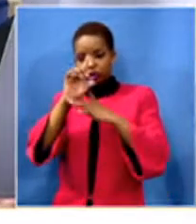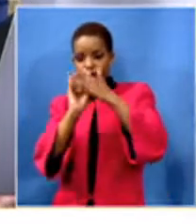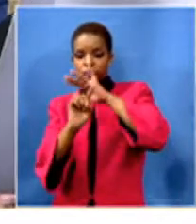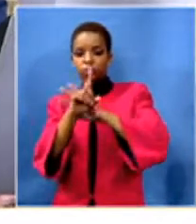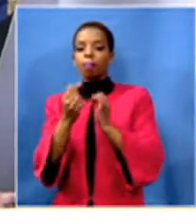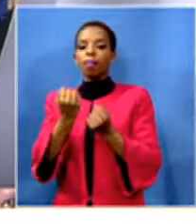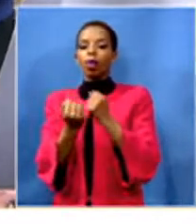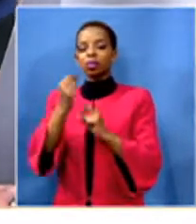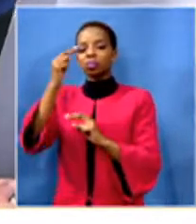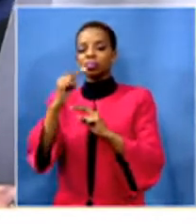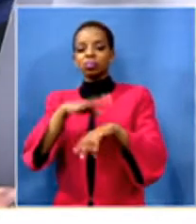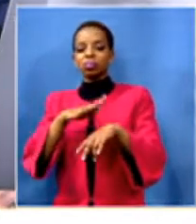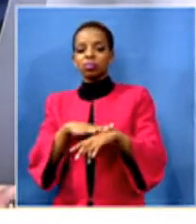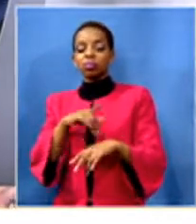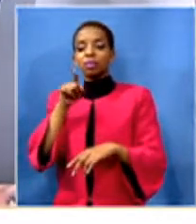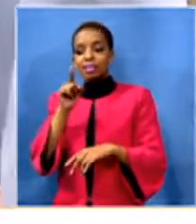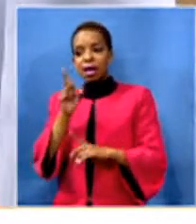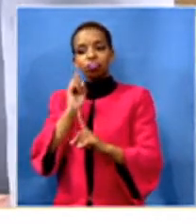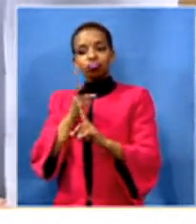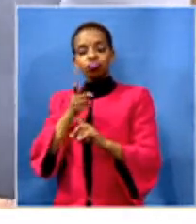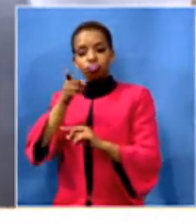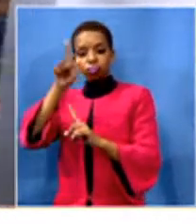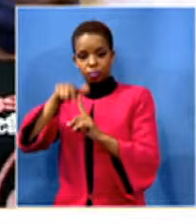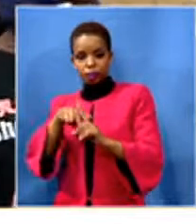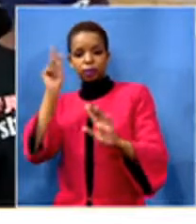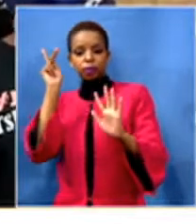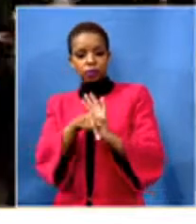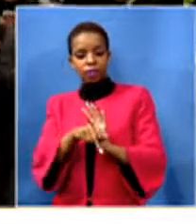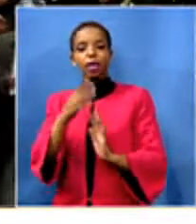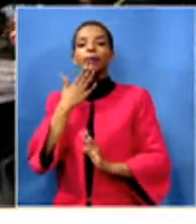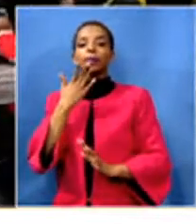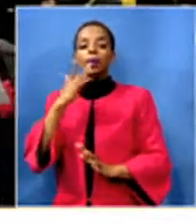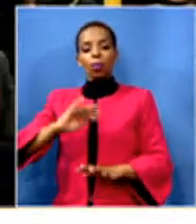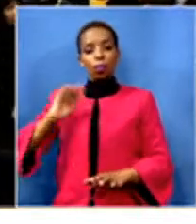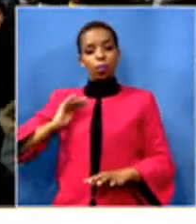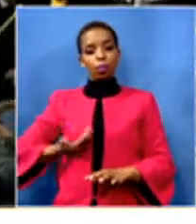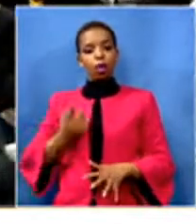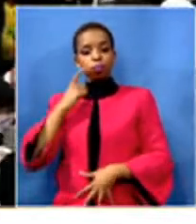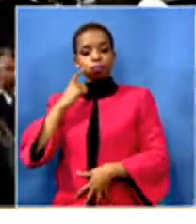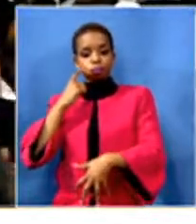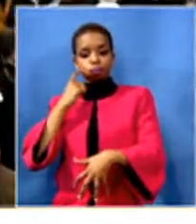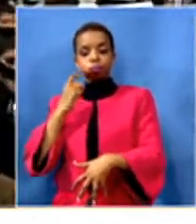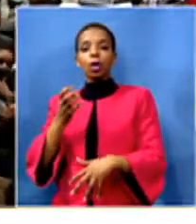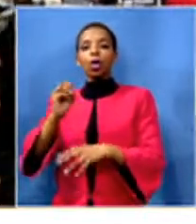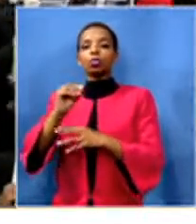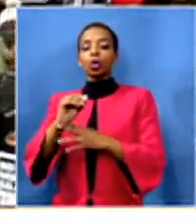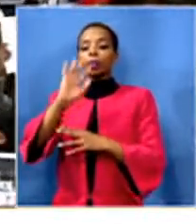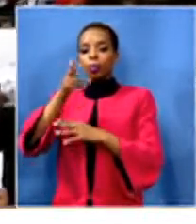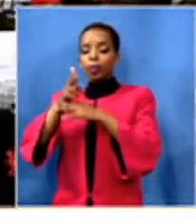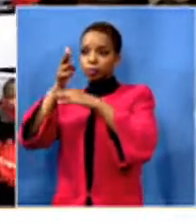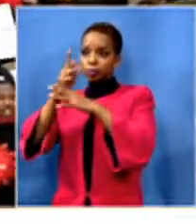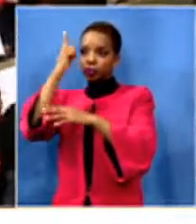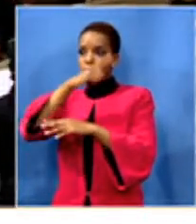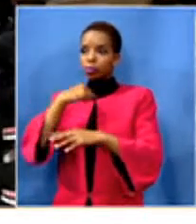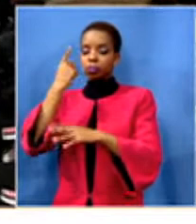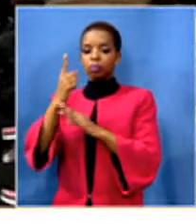Magistrates Court in connection with the murder of Bheki Cele. He'll be appearing in camera from the Krugersdorp prison on the 24th